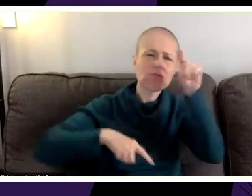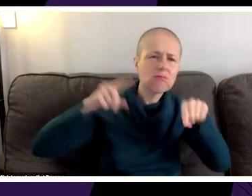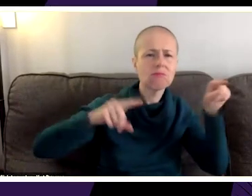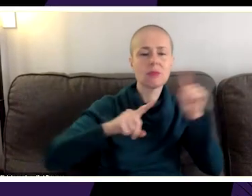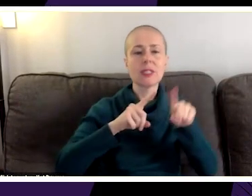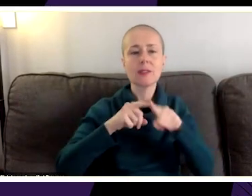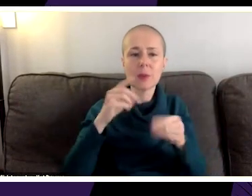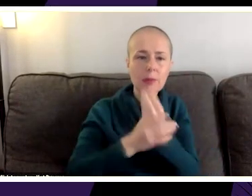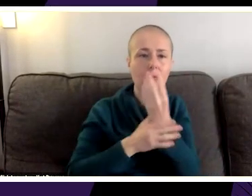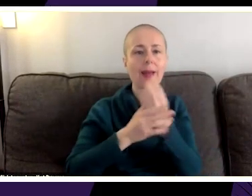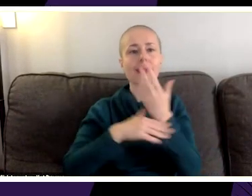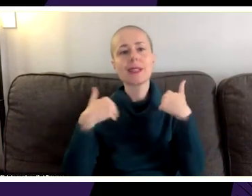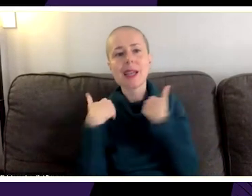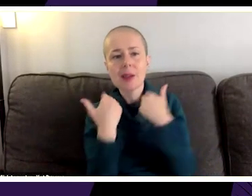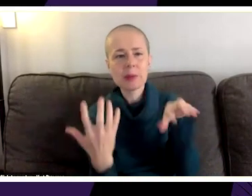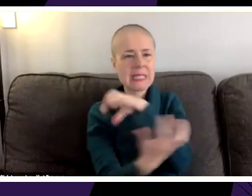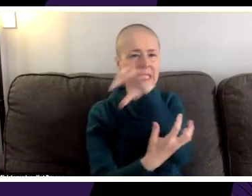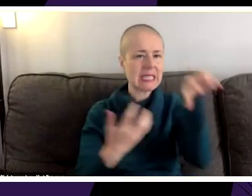plants and animals.